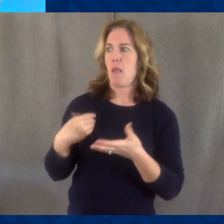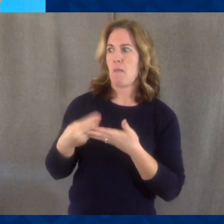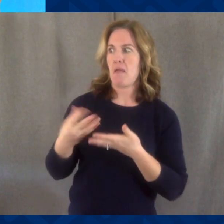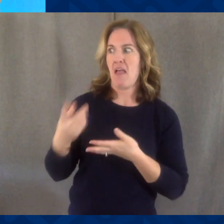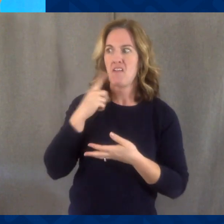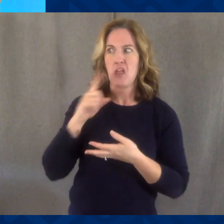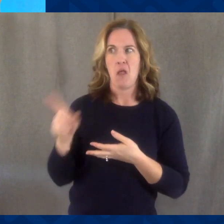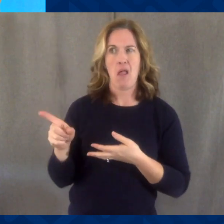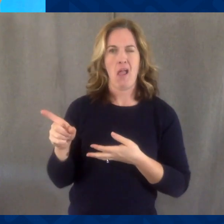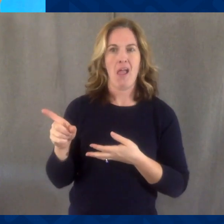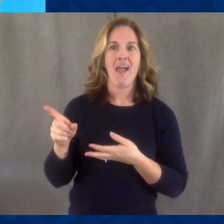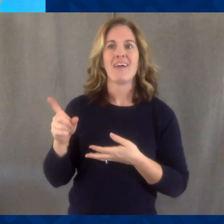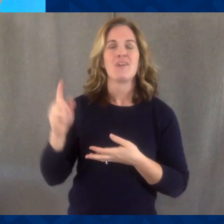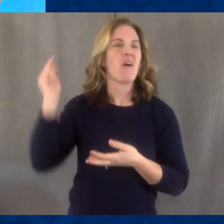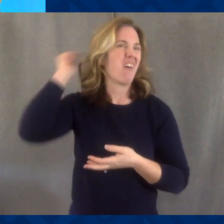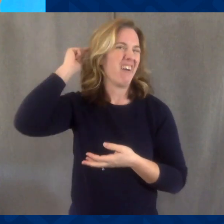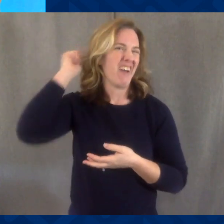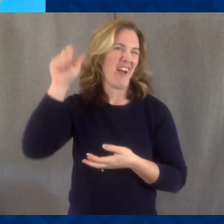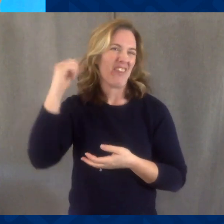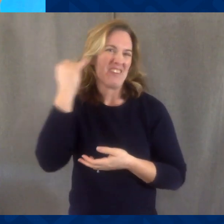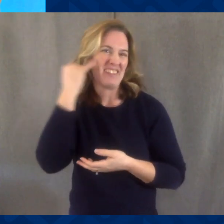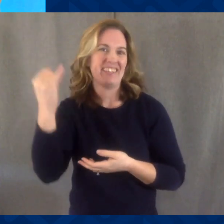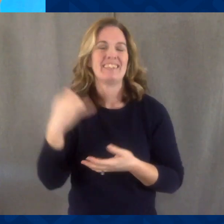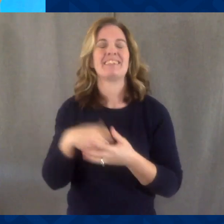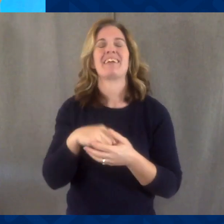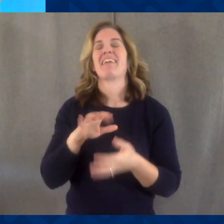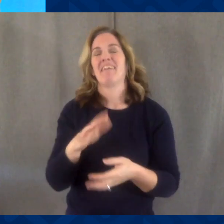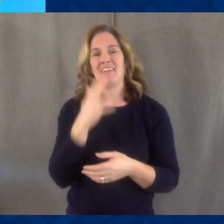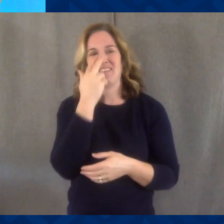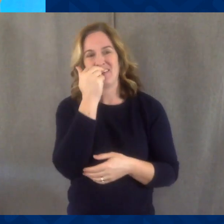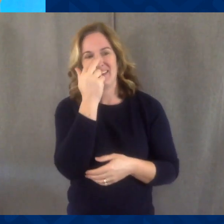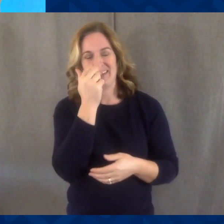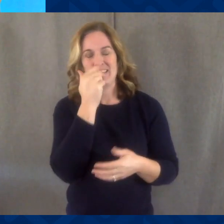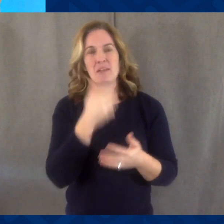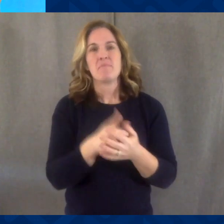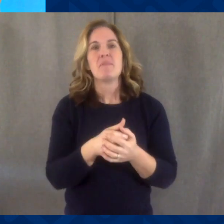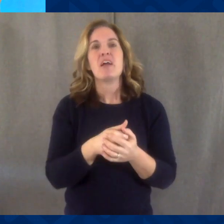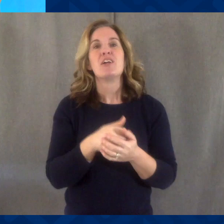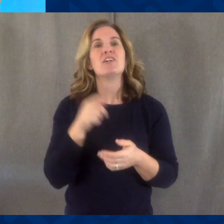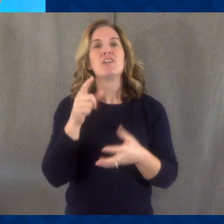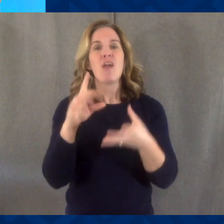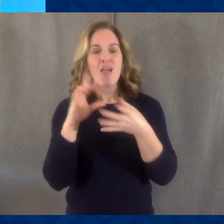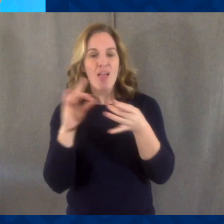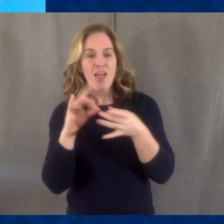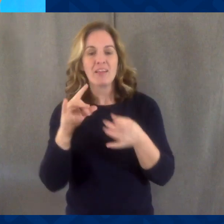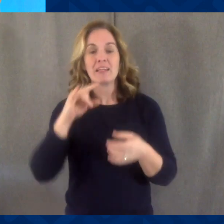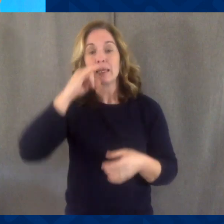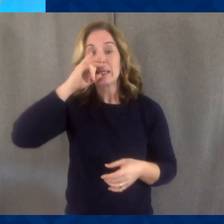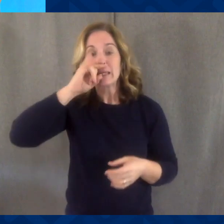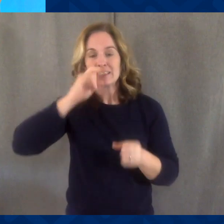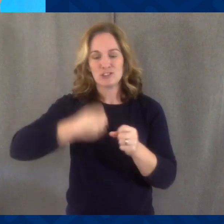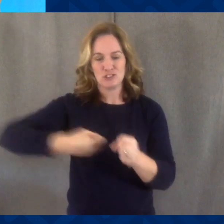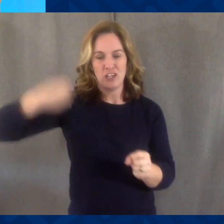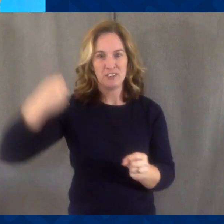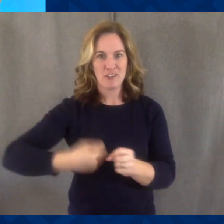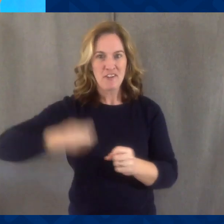have another idea. Yeah. Oh my gosh. That's funny. And when you said the, kids and chainsaws, it made me think about